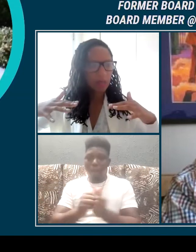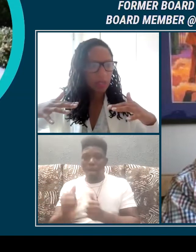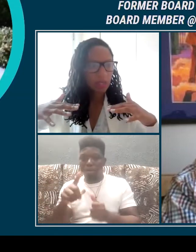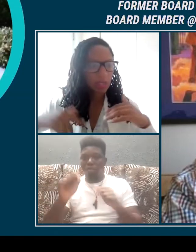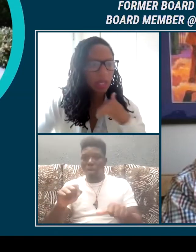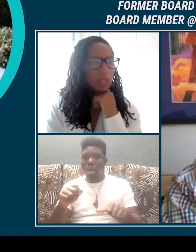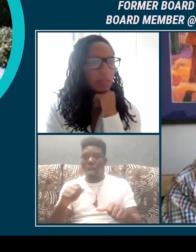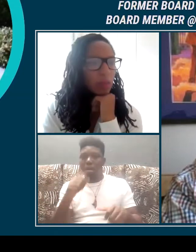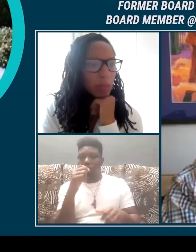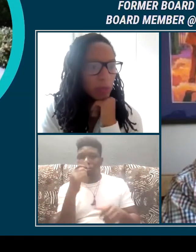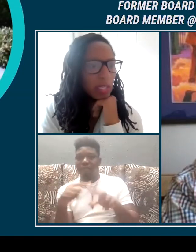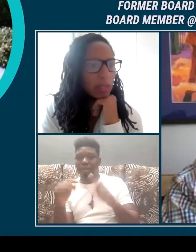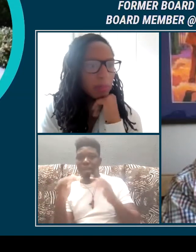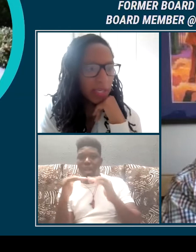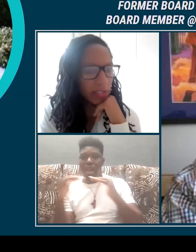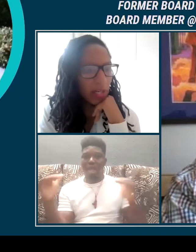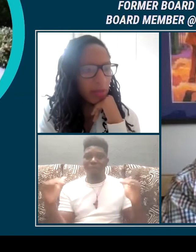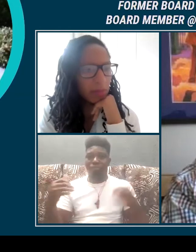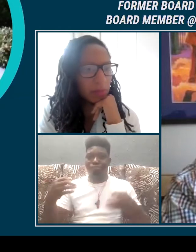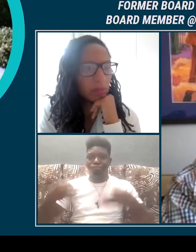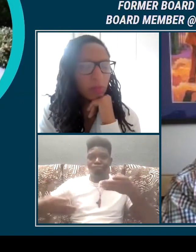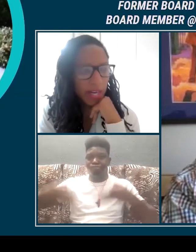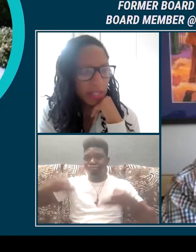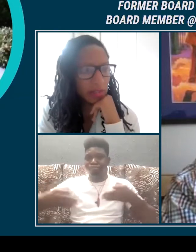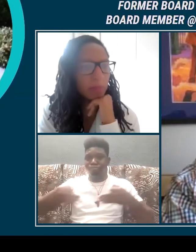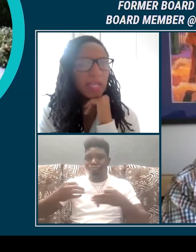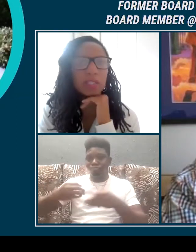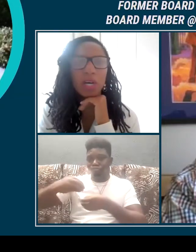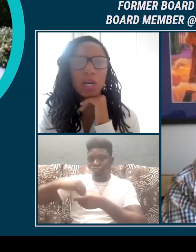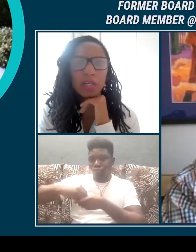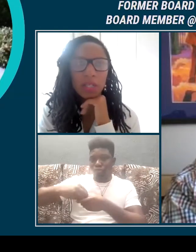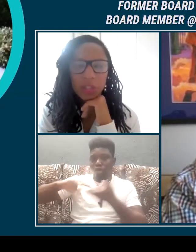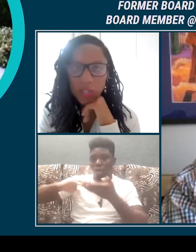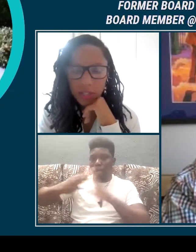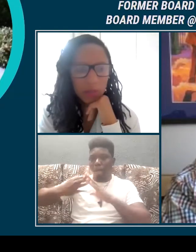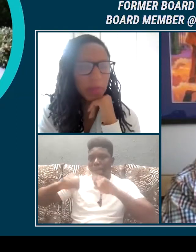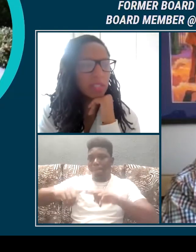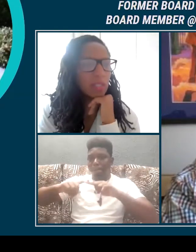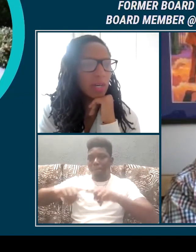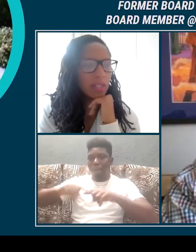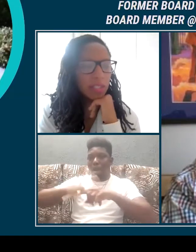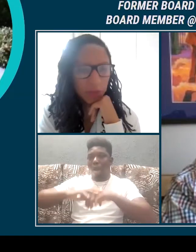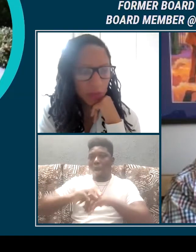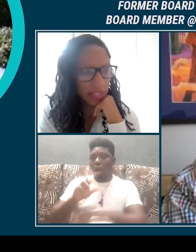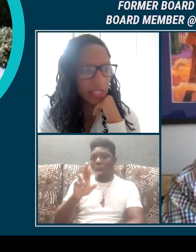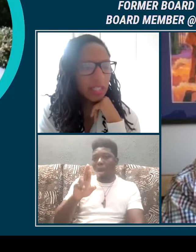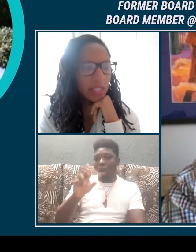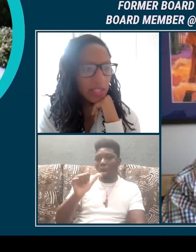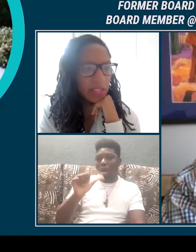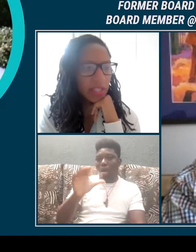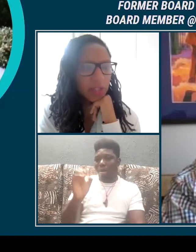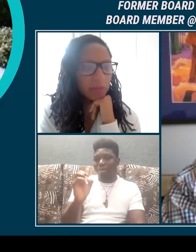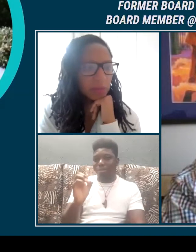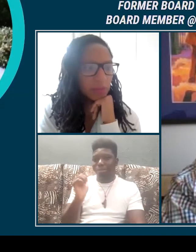within the community based on race, based on gender, based on sexual